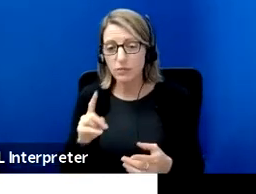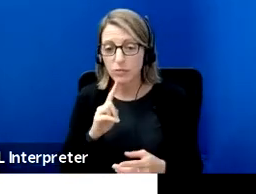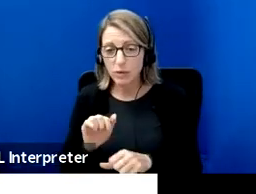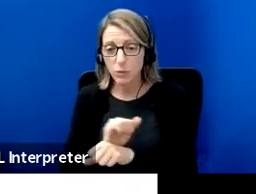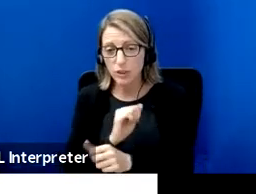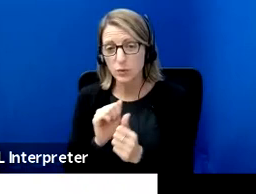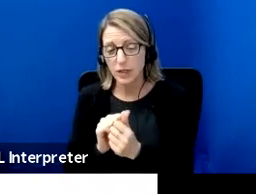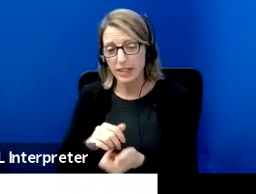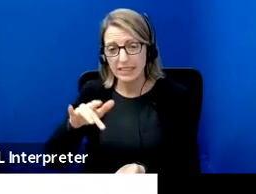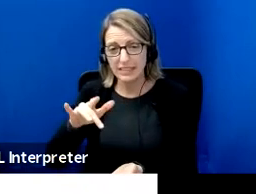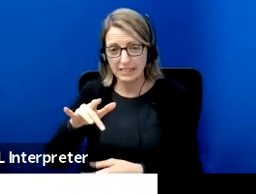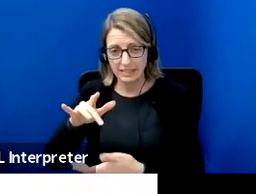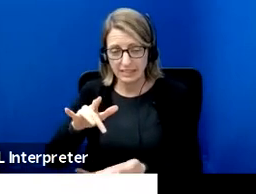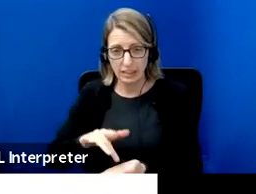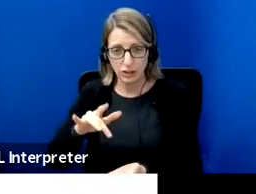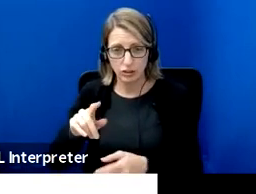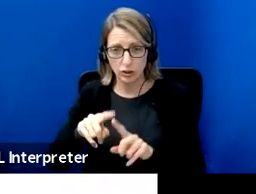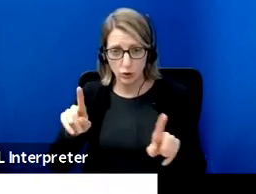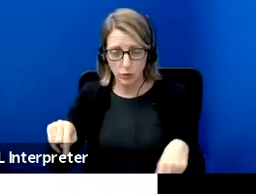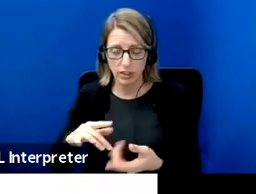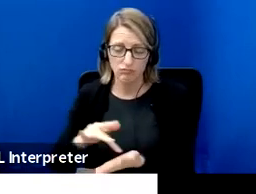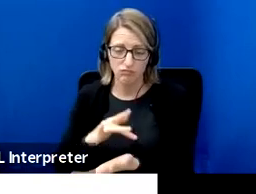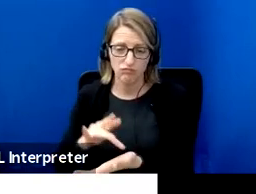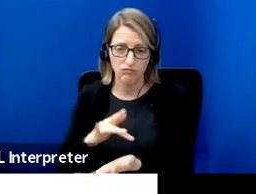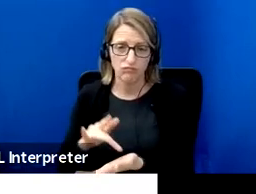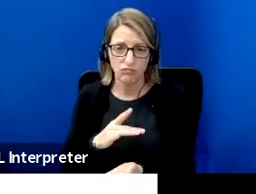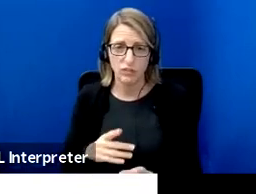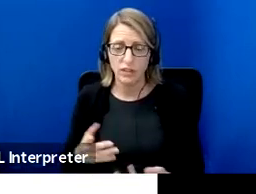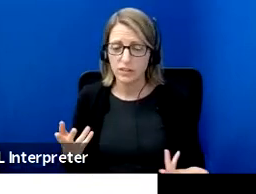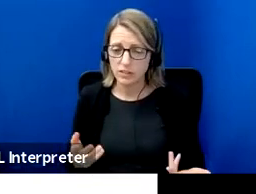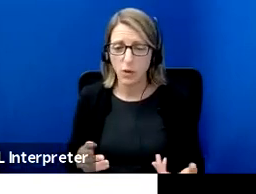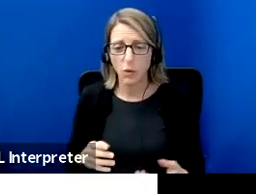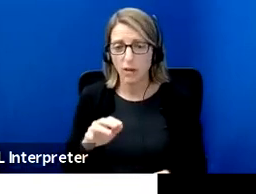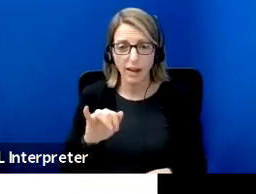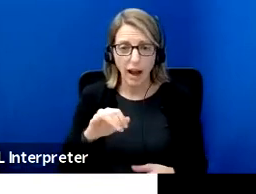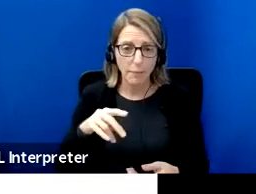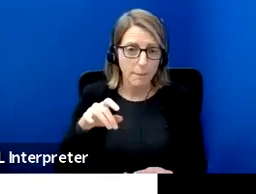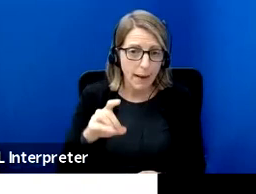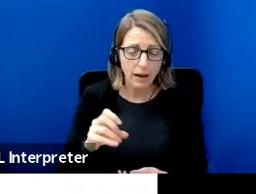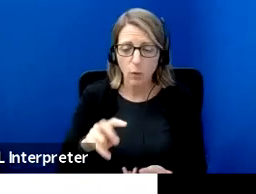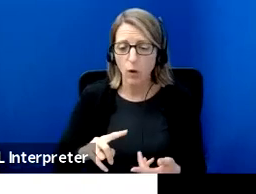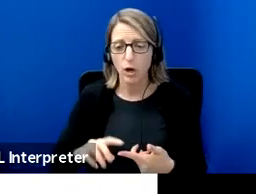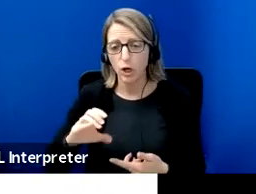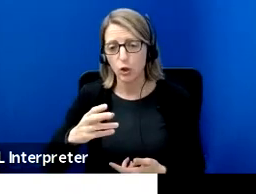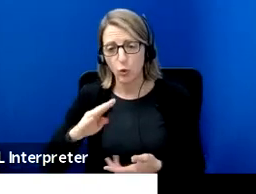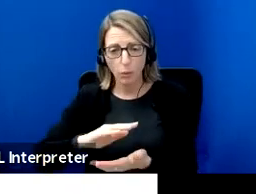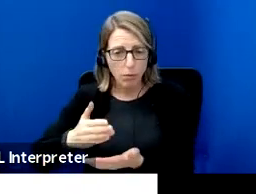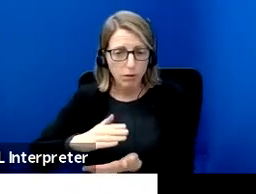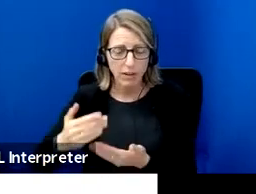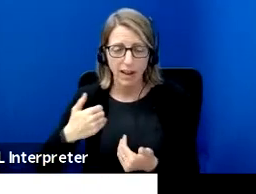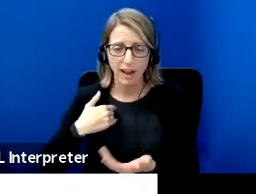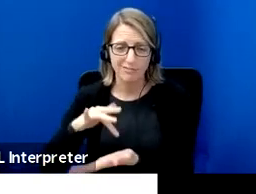they do recommend using their app so the touchscreen features work, for example, on an iPad or a Chromebook that has touchscreen